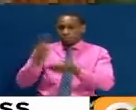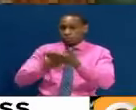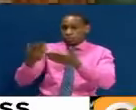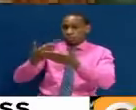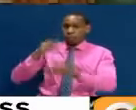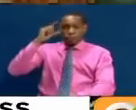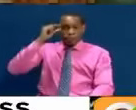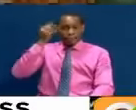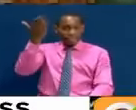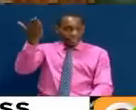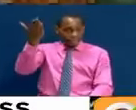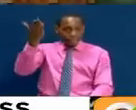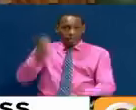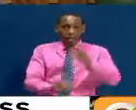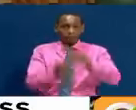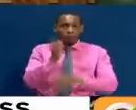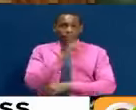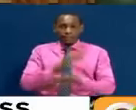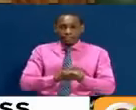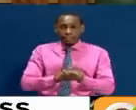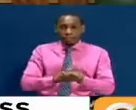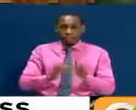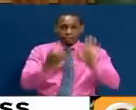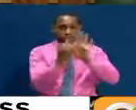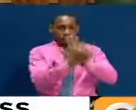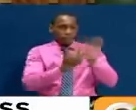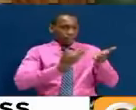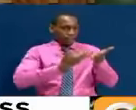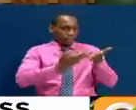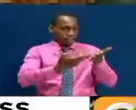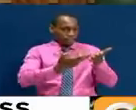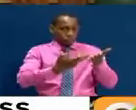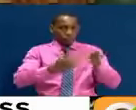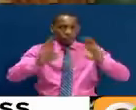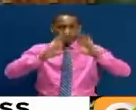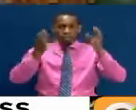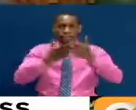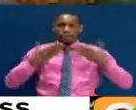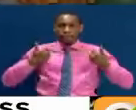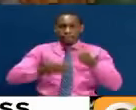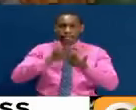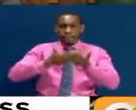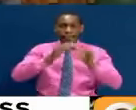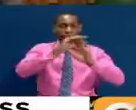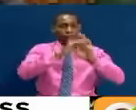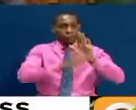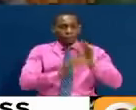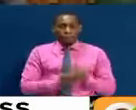in Mombasa, launched the biometric registration for the universal health coverage